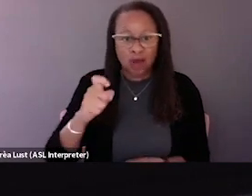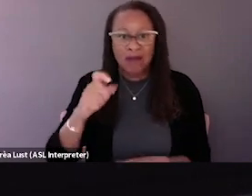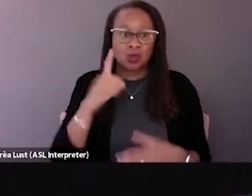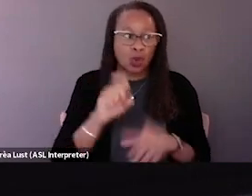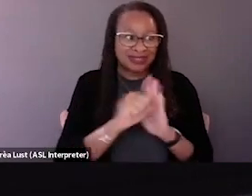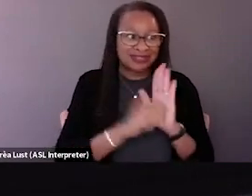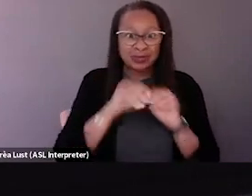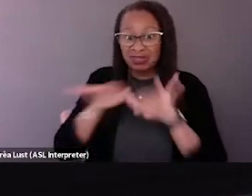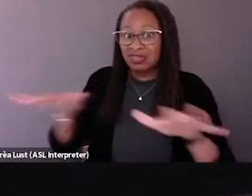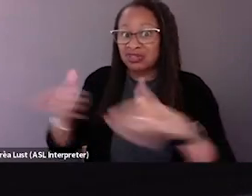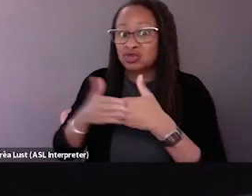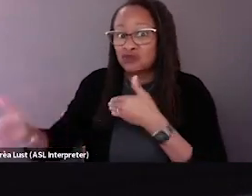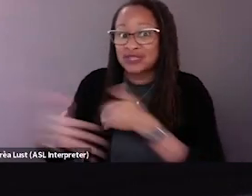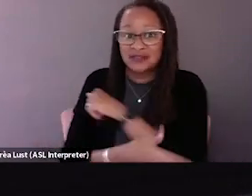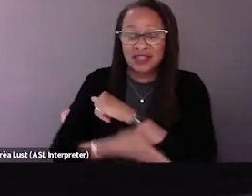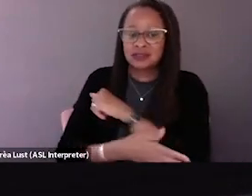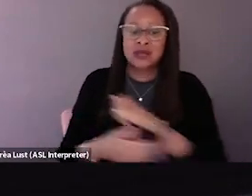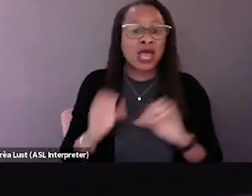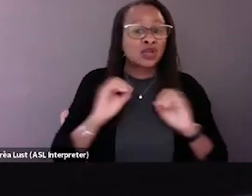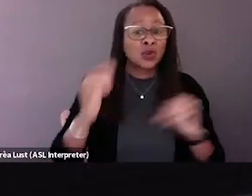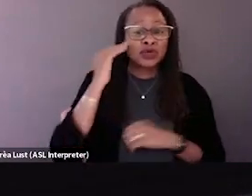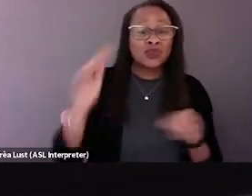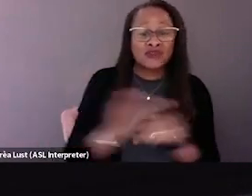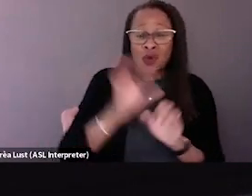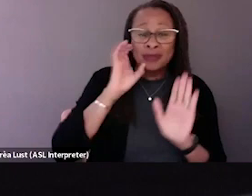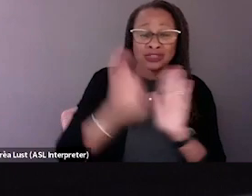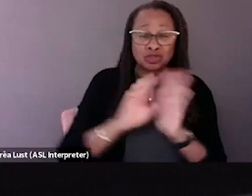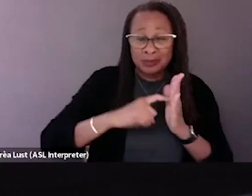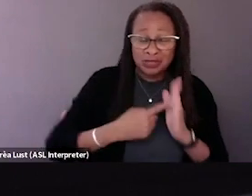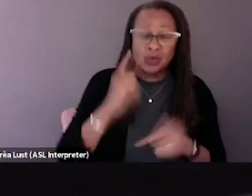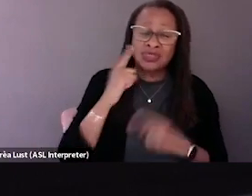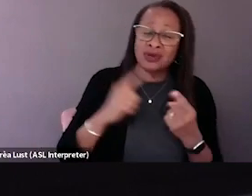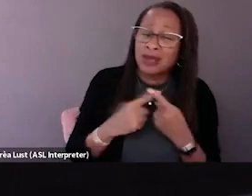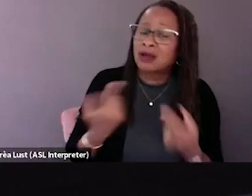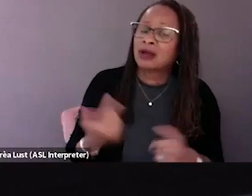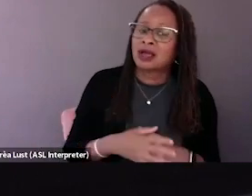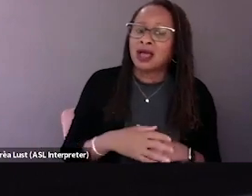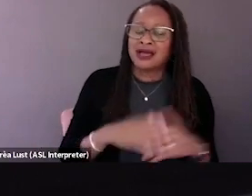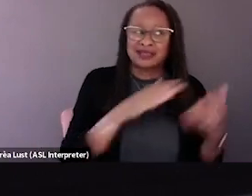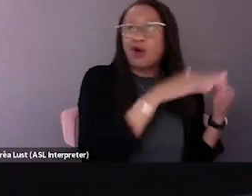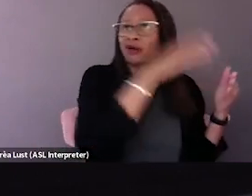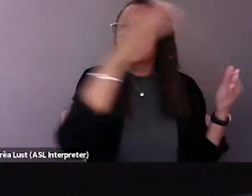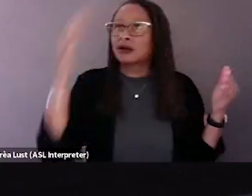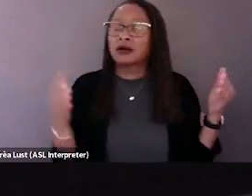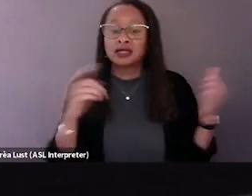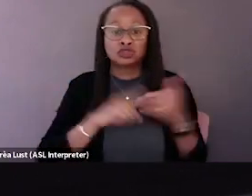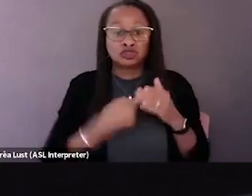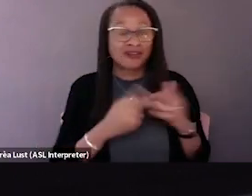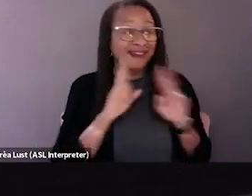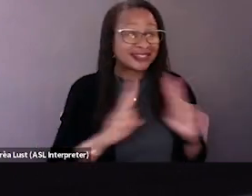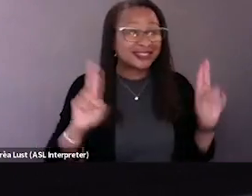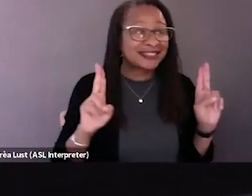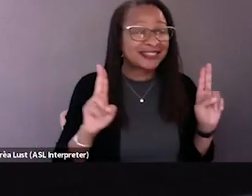miles to these clinics. So I don't think anybody knew the full picture at the beginning. So we sort of thought about like the arc of this being like you start out